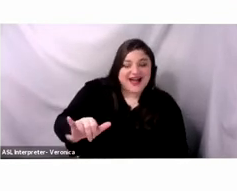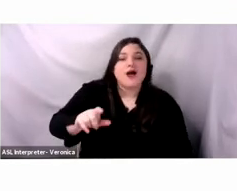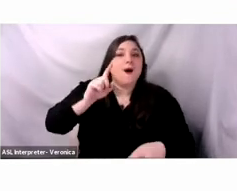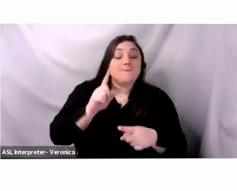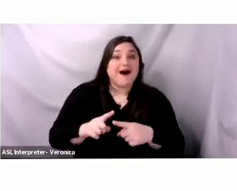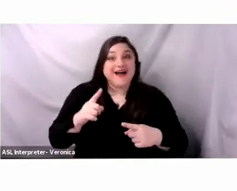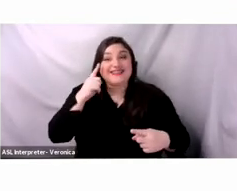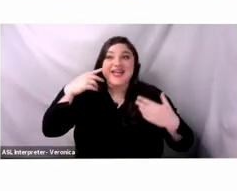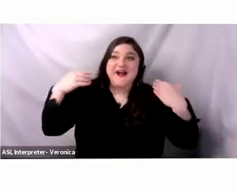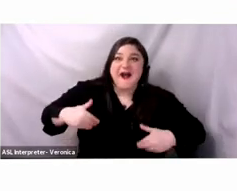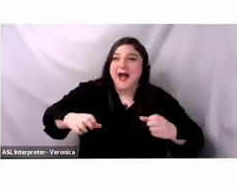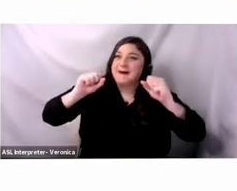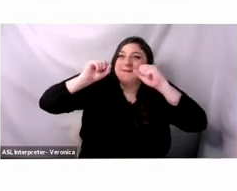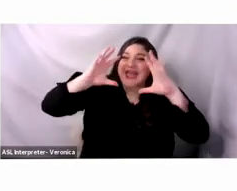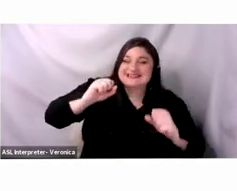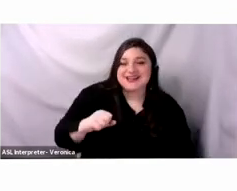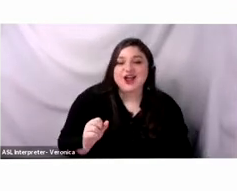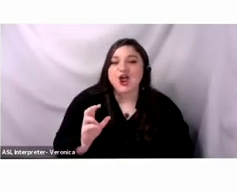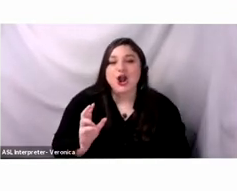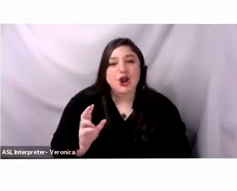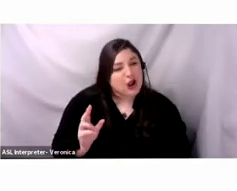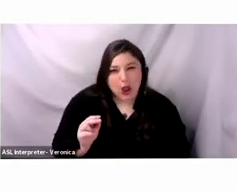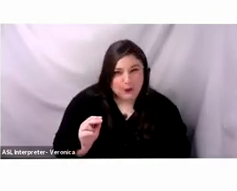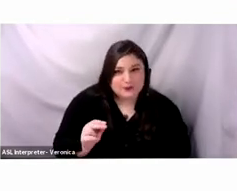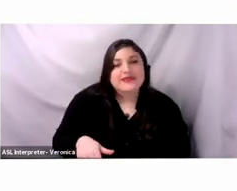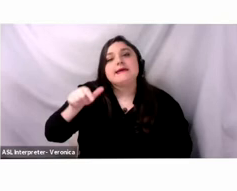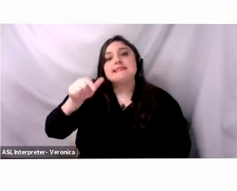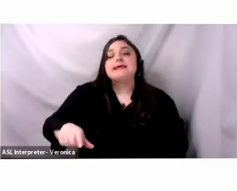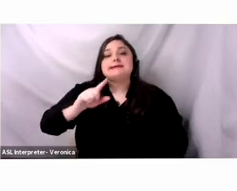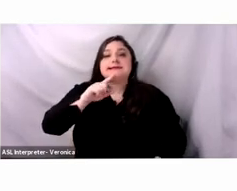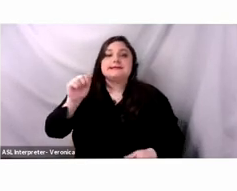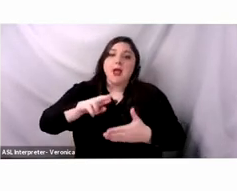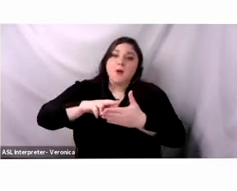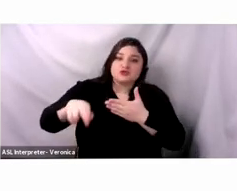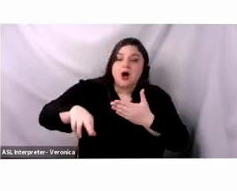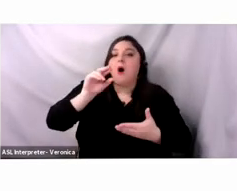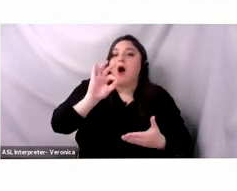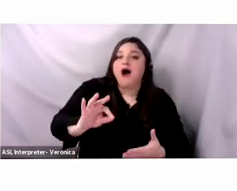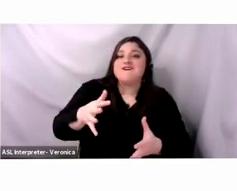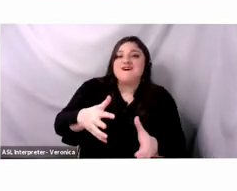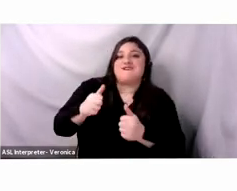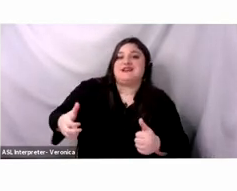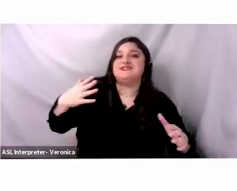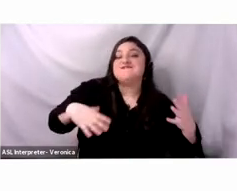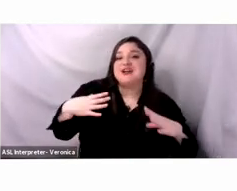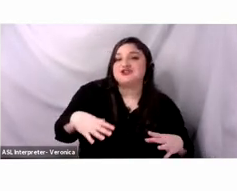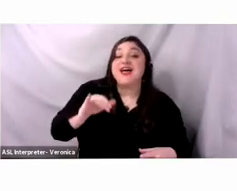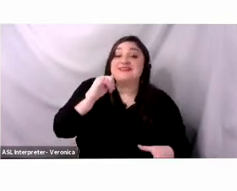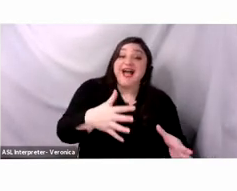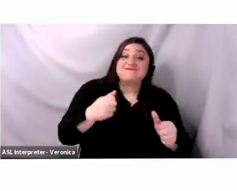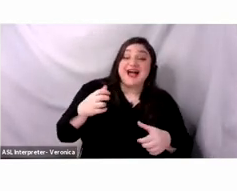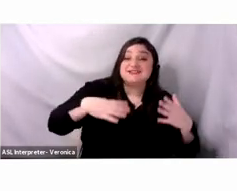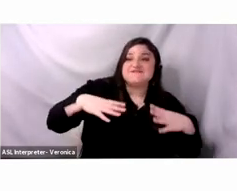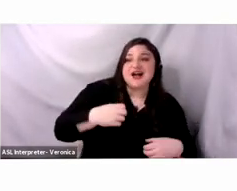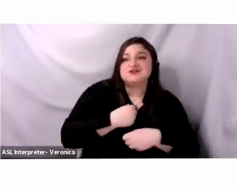Because Consumato sits at the end of fast fashion's oversupplied chain, on the front lines of fashion's waste crisis,